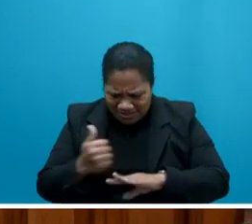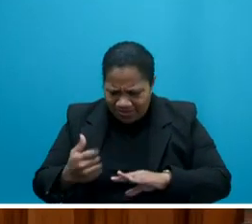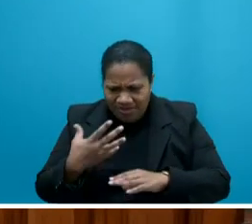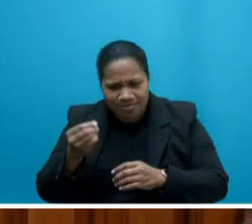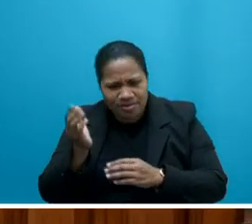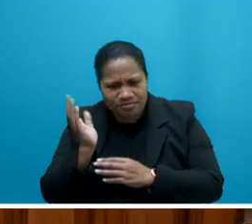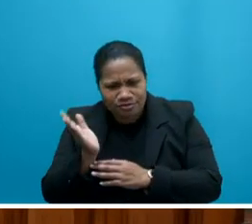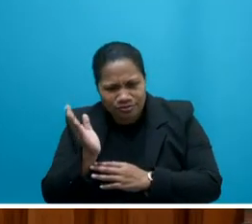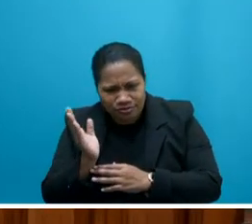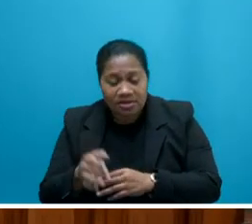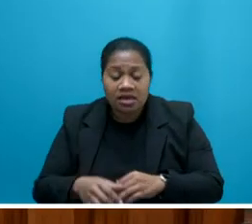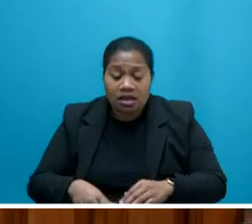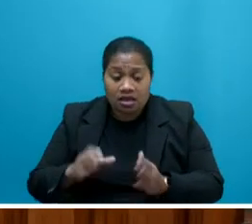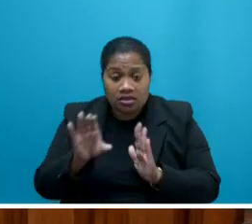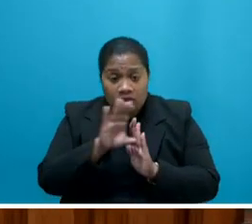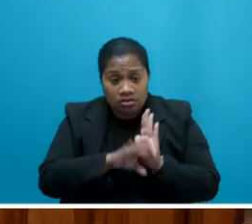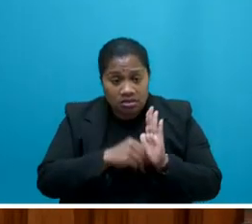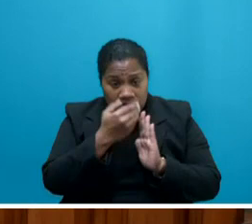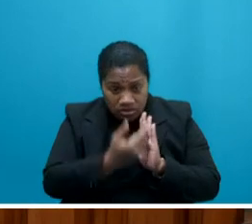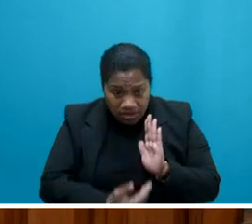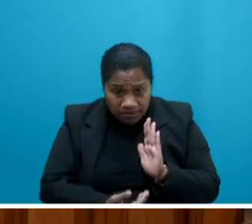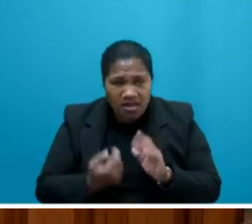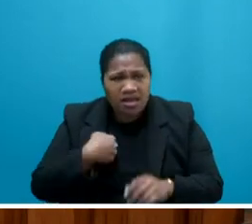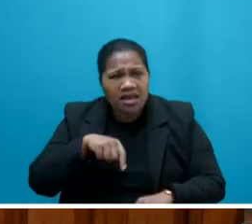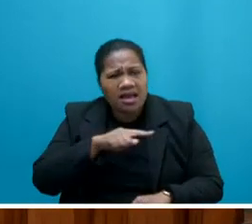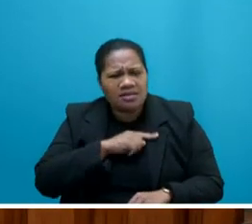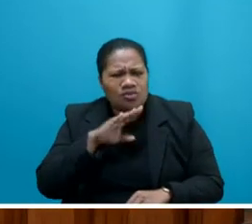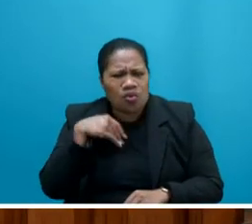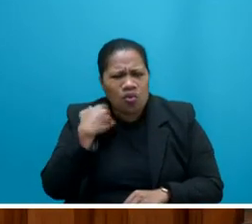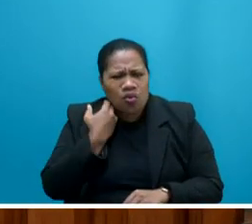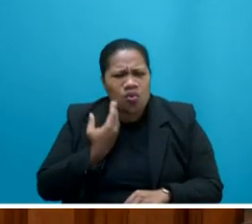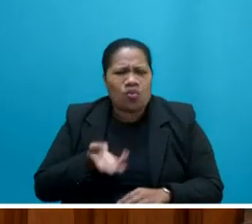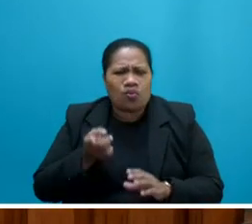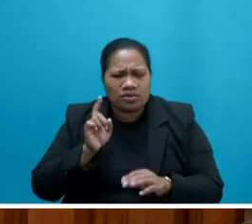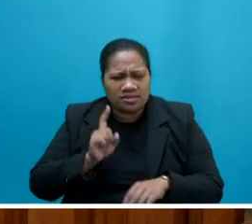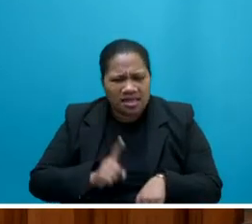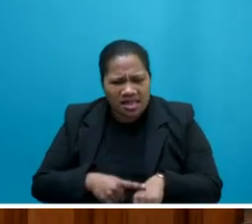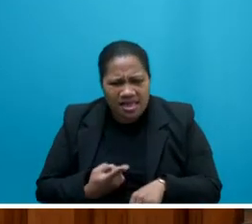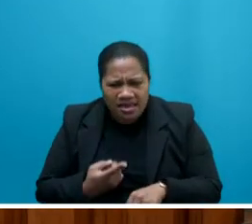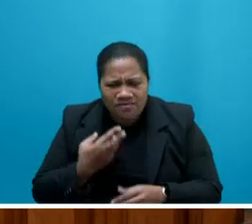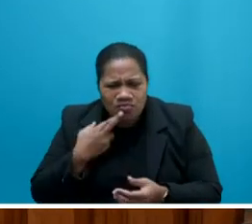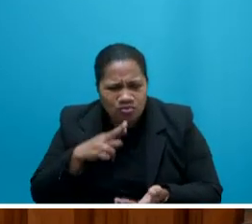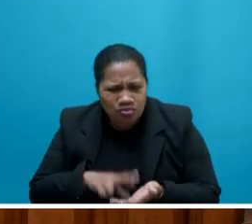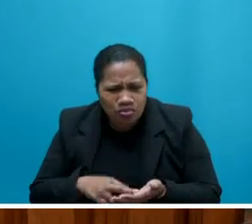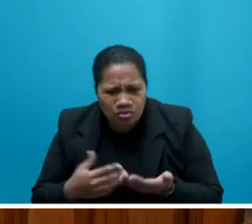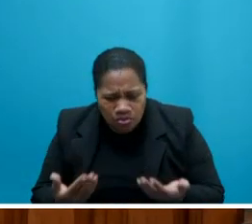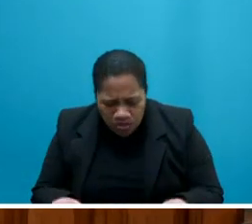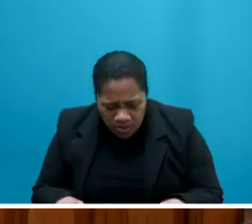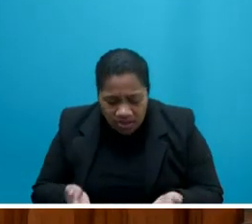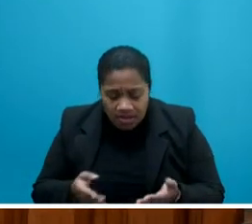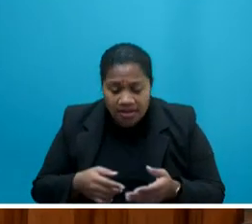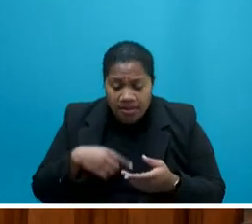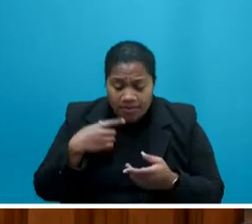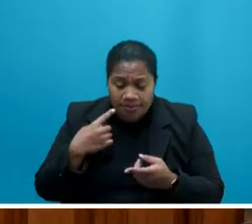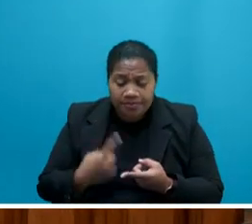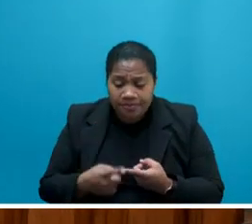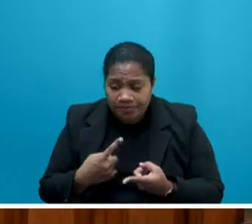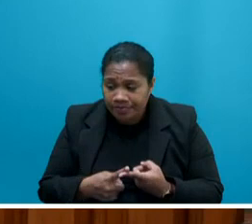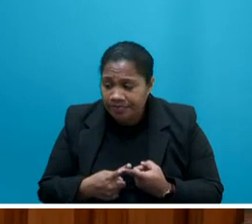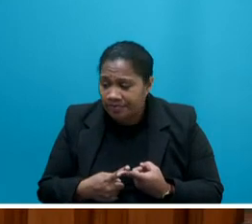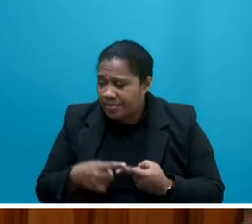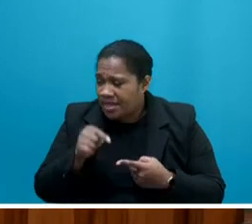we on this side of the House wish to lay it on the record. One, this Constitution is crowned as the supreme law of this